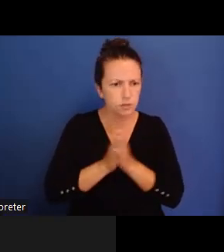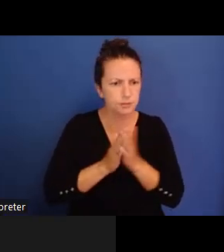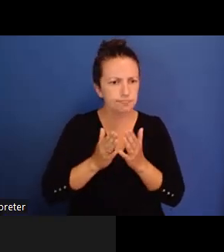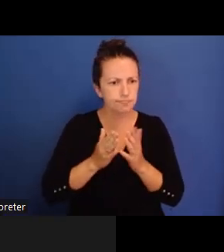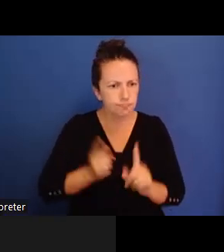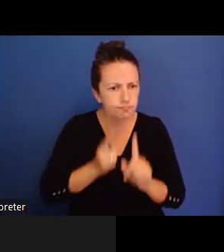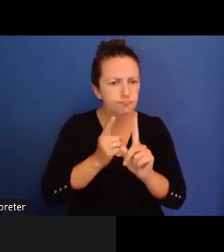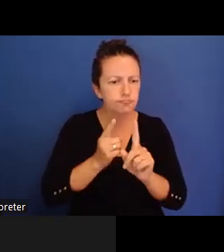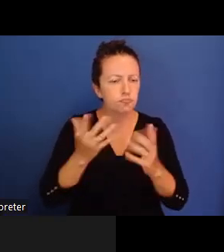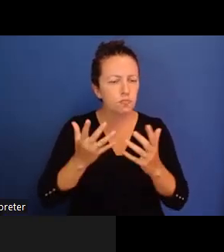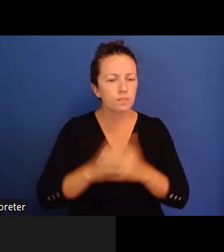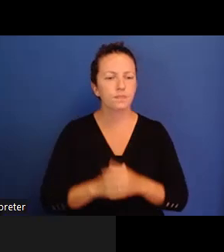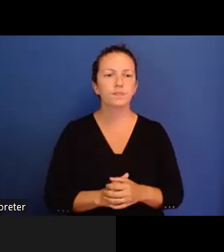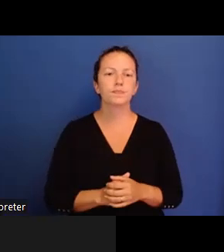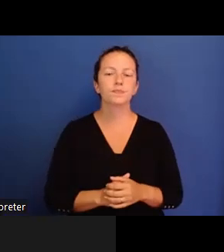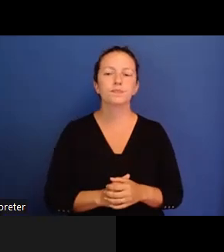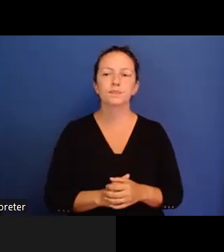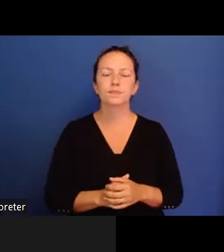um